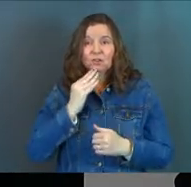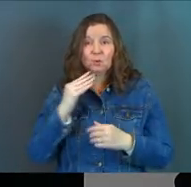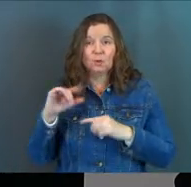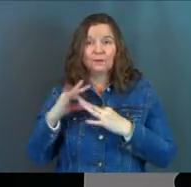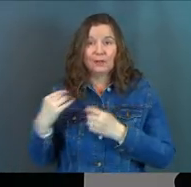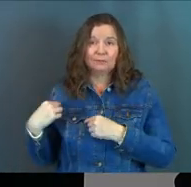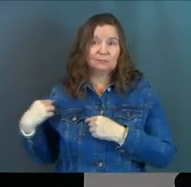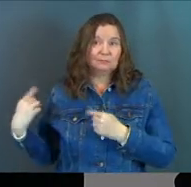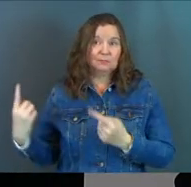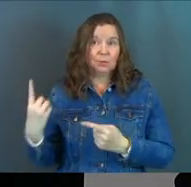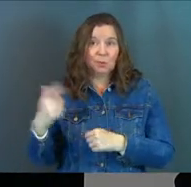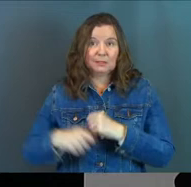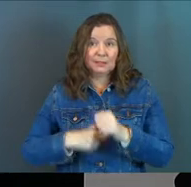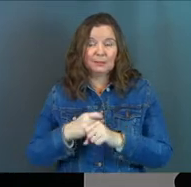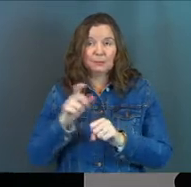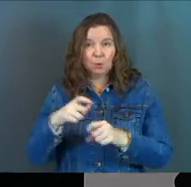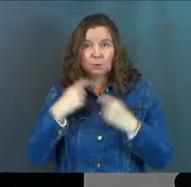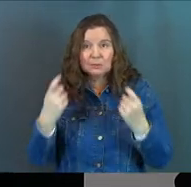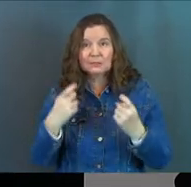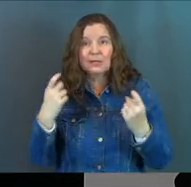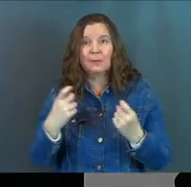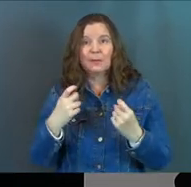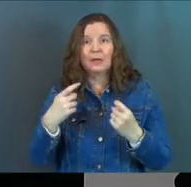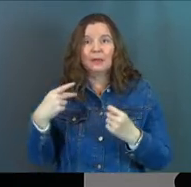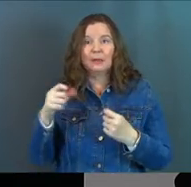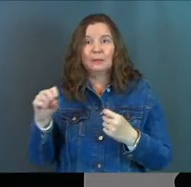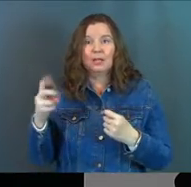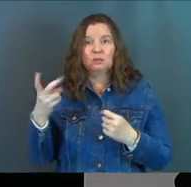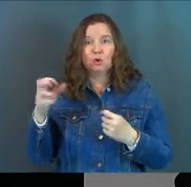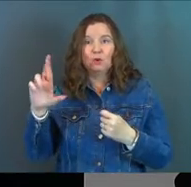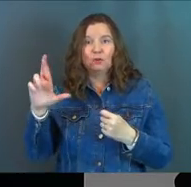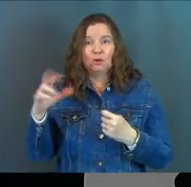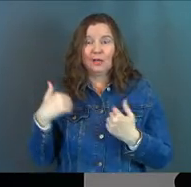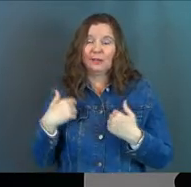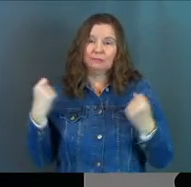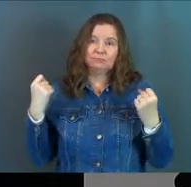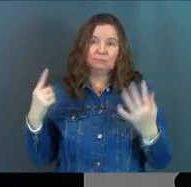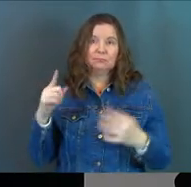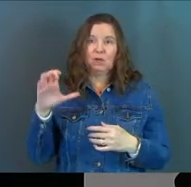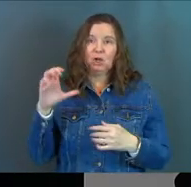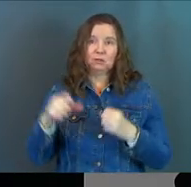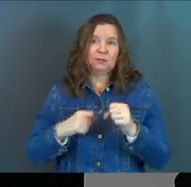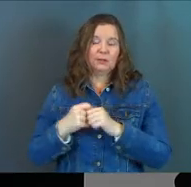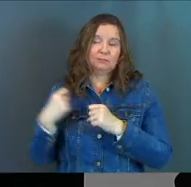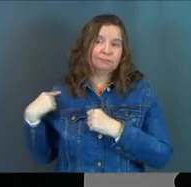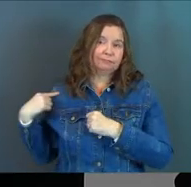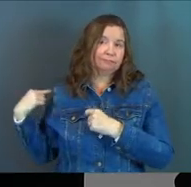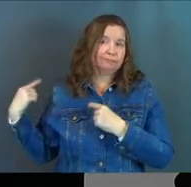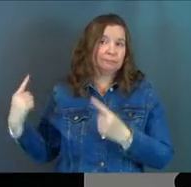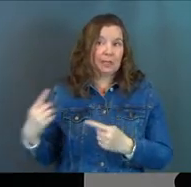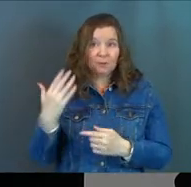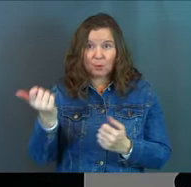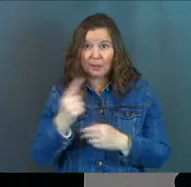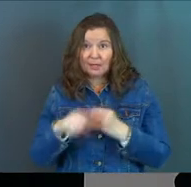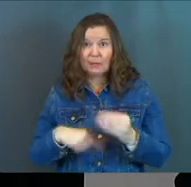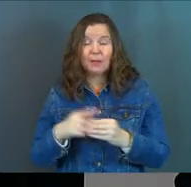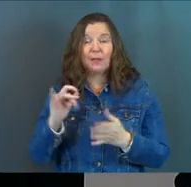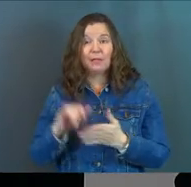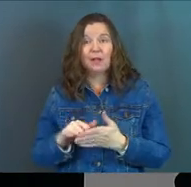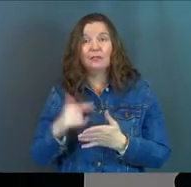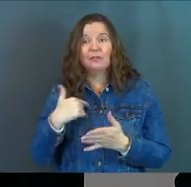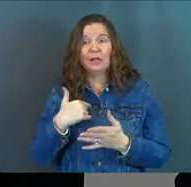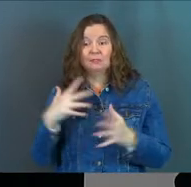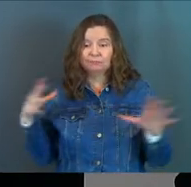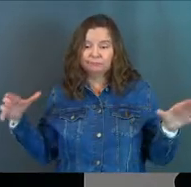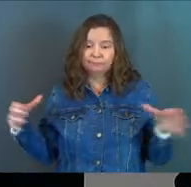that point forward, once a year, is supposed to celebrate the Passover feast. And they have for centuries and centuries. And if you know anything about the Passover feast,